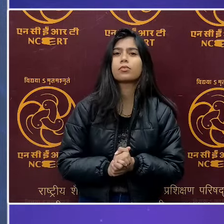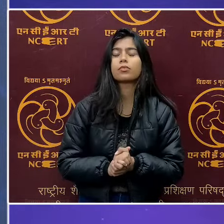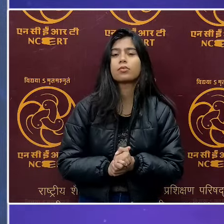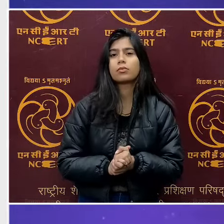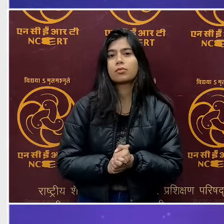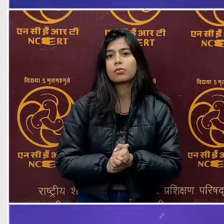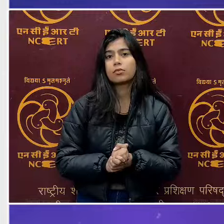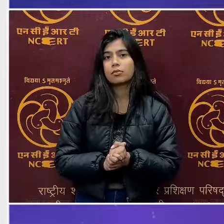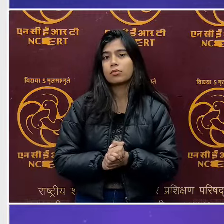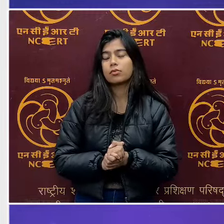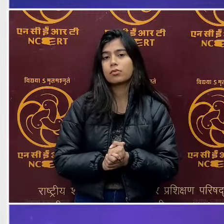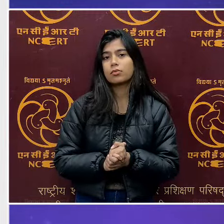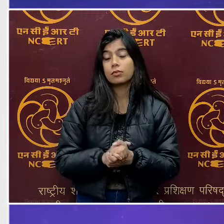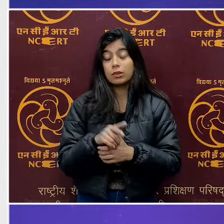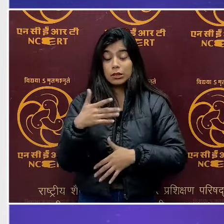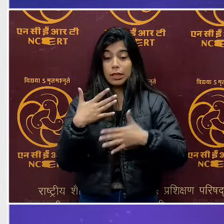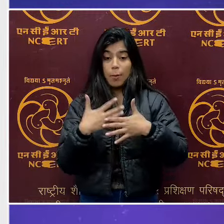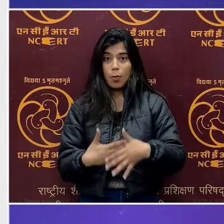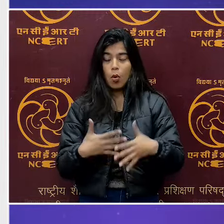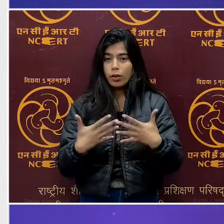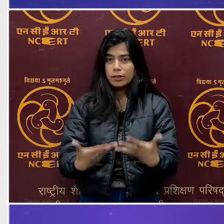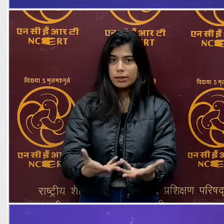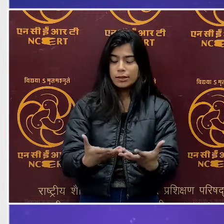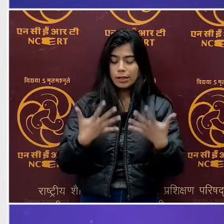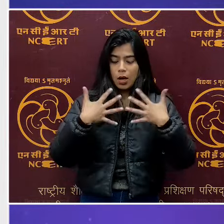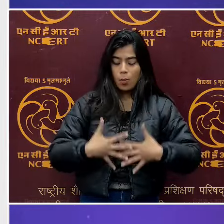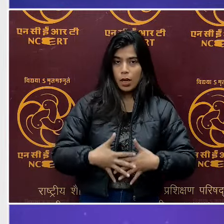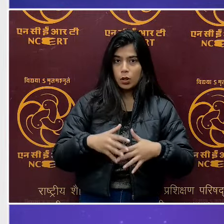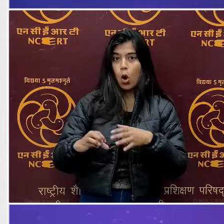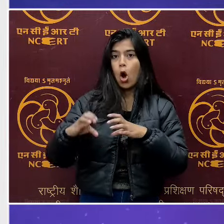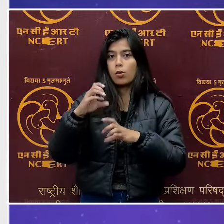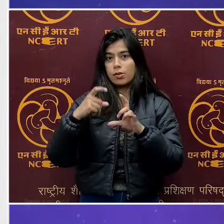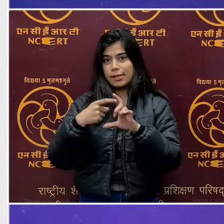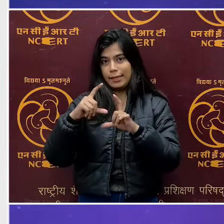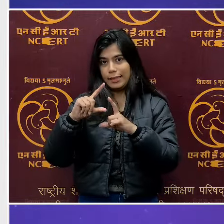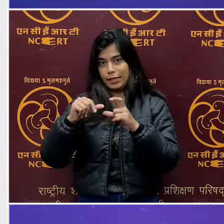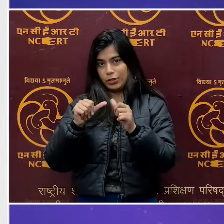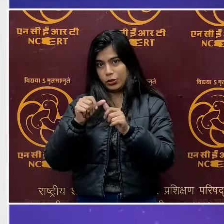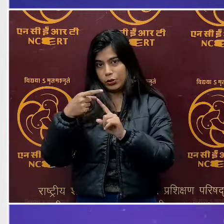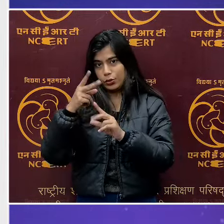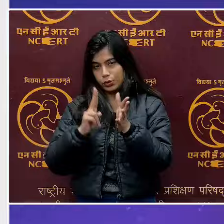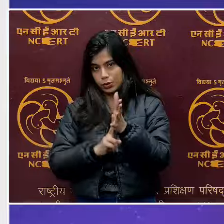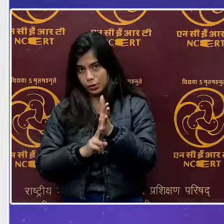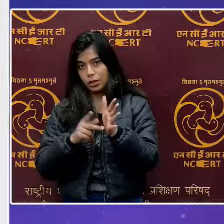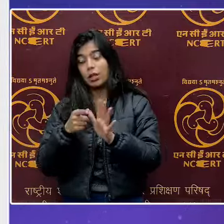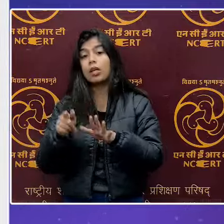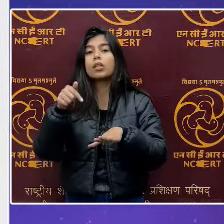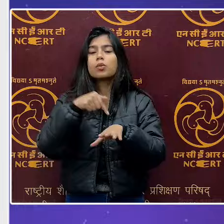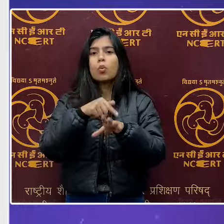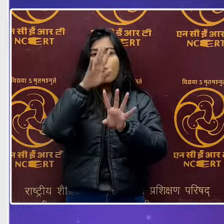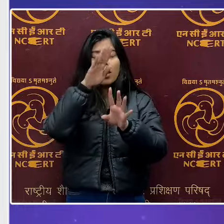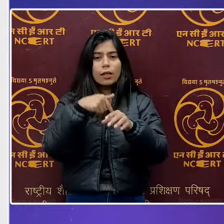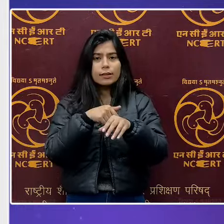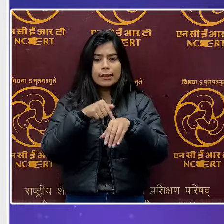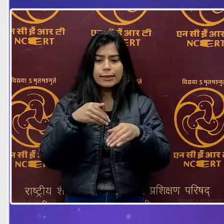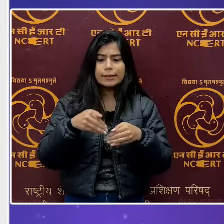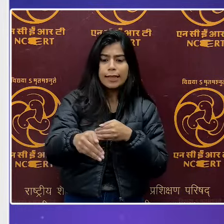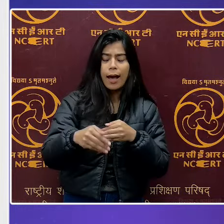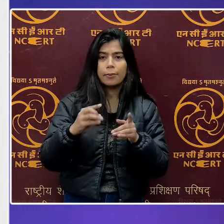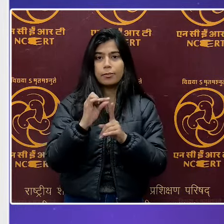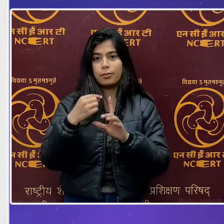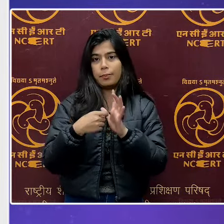time which this body takes to complete one oscillation, that is what is called its time period. That is the time